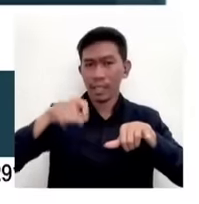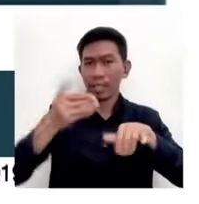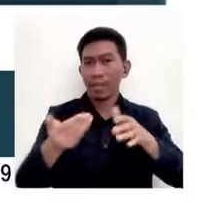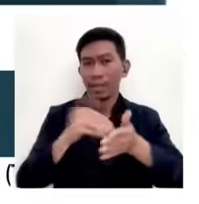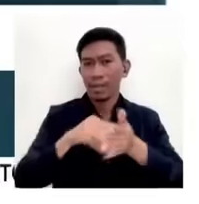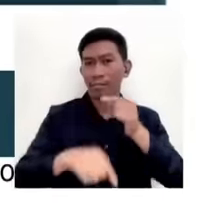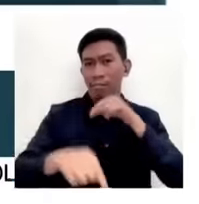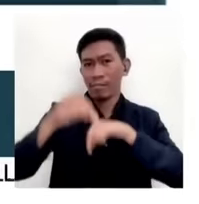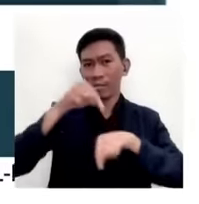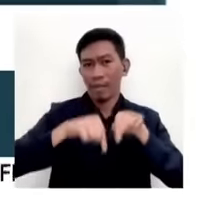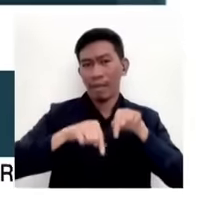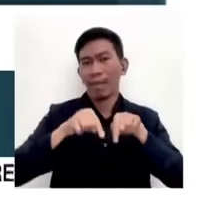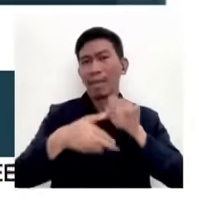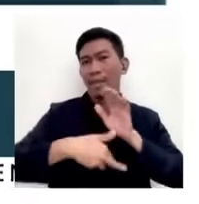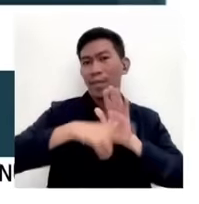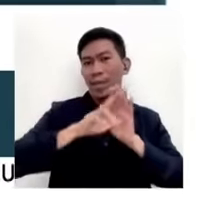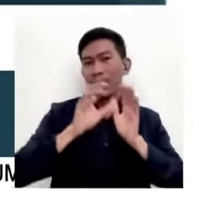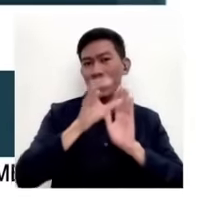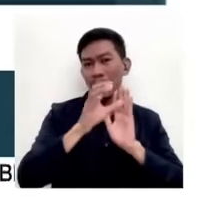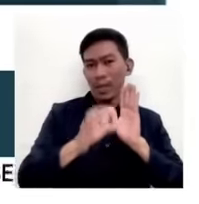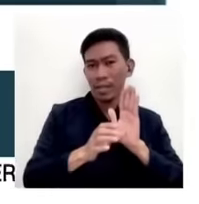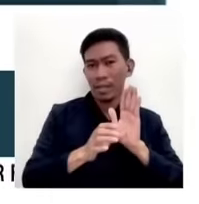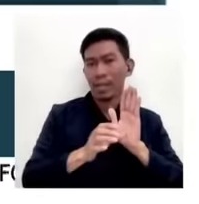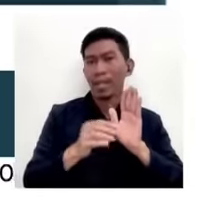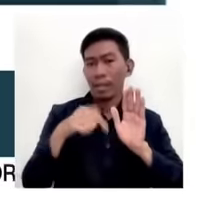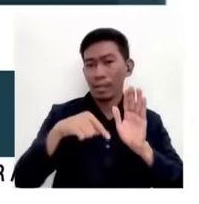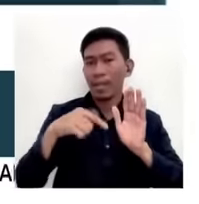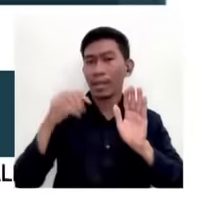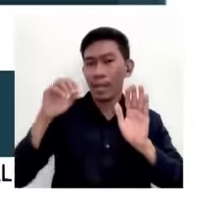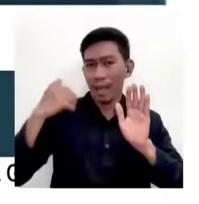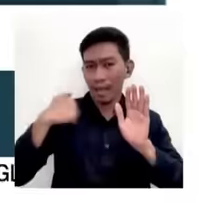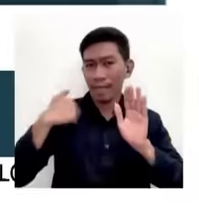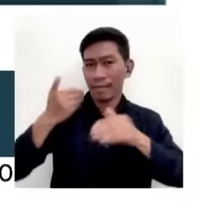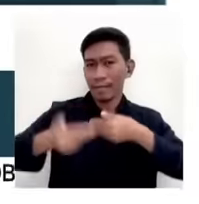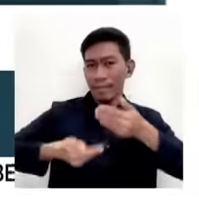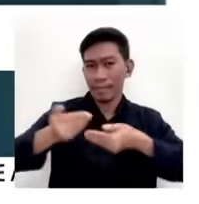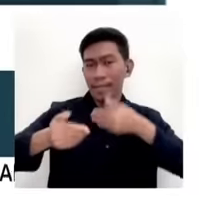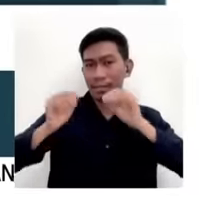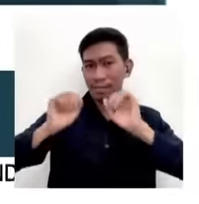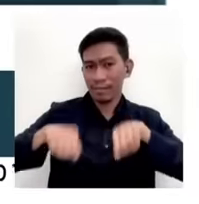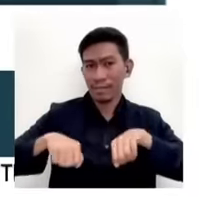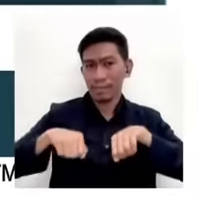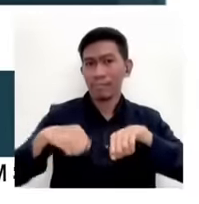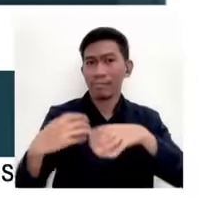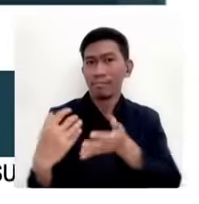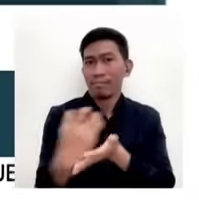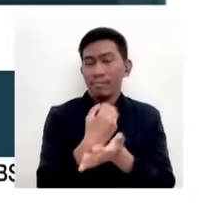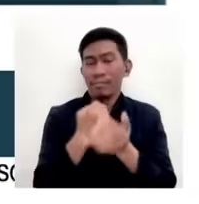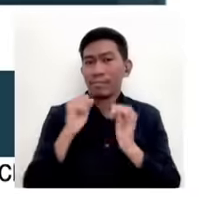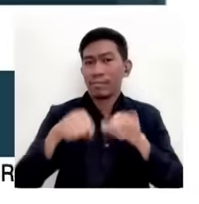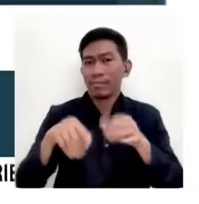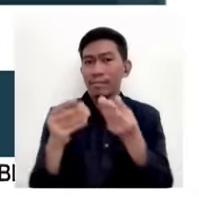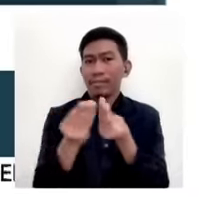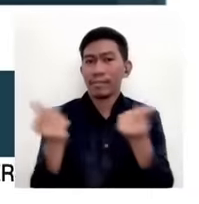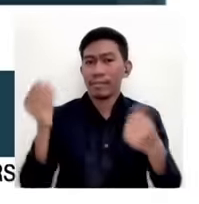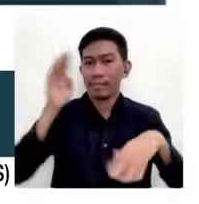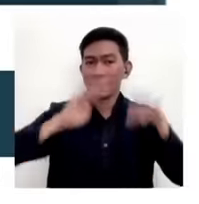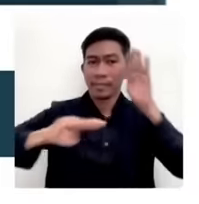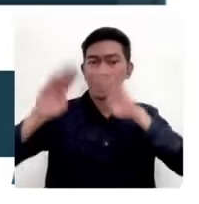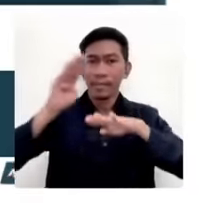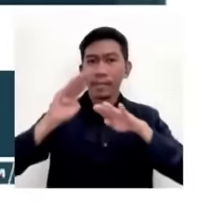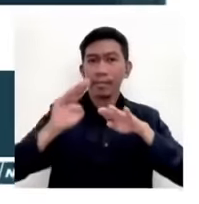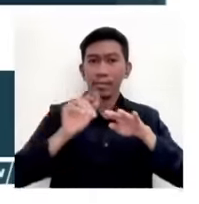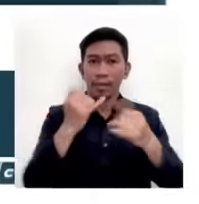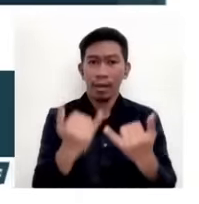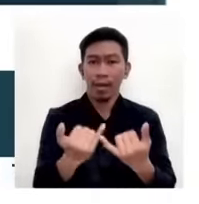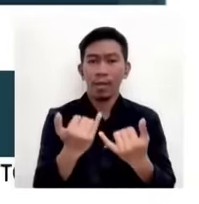the constitution, and there are processes there that can be availed of to settle all our problems. And in fact, charter change